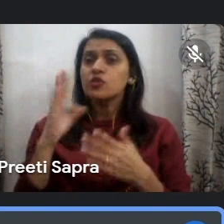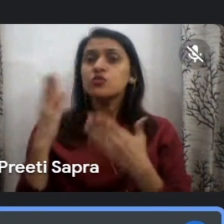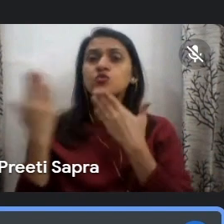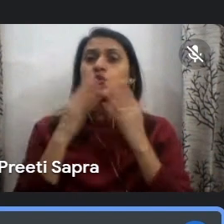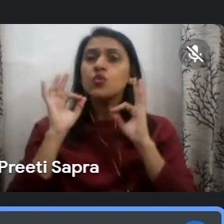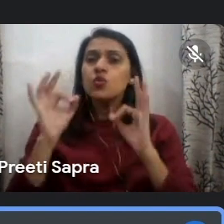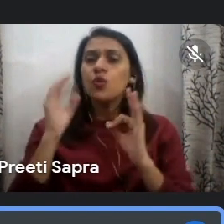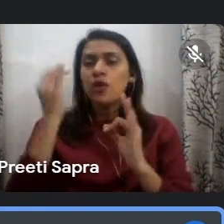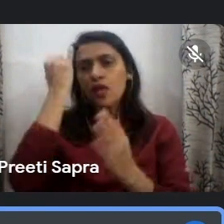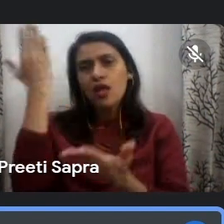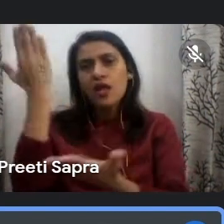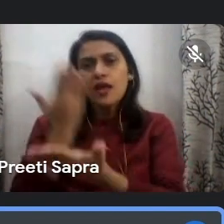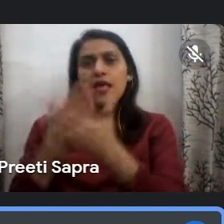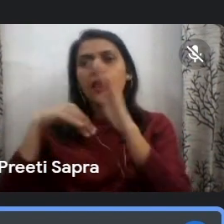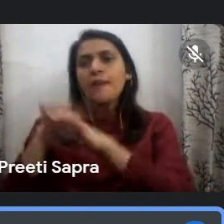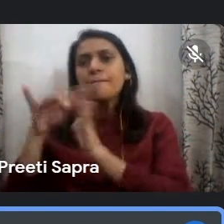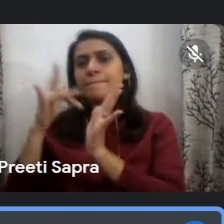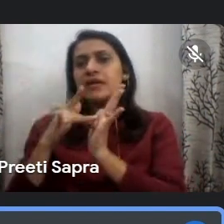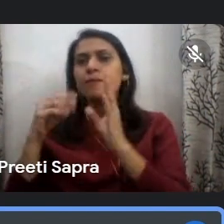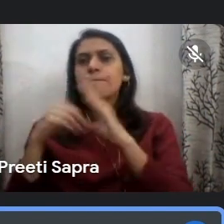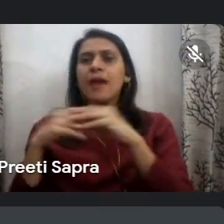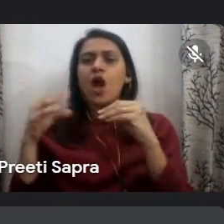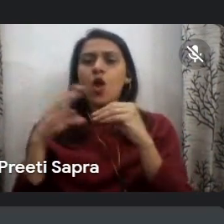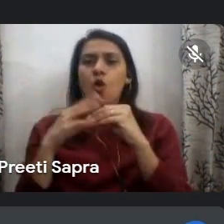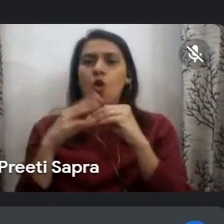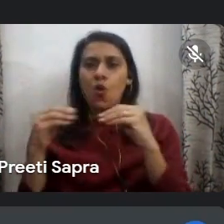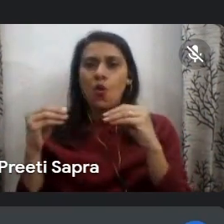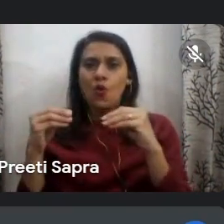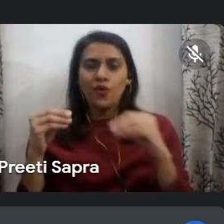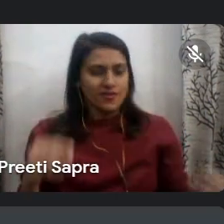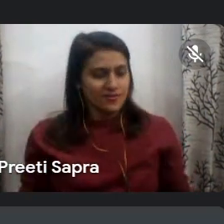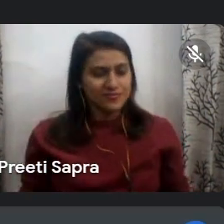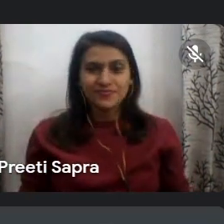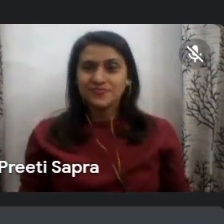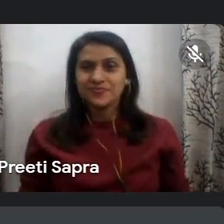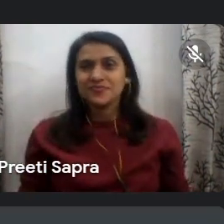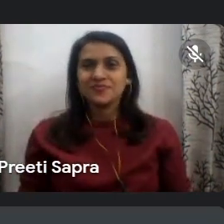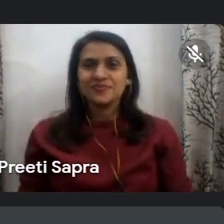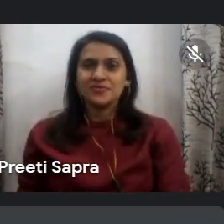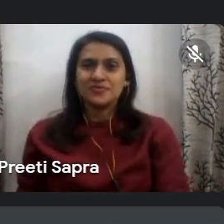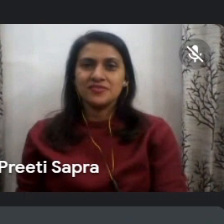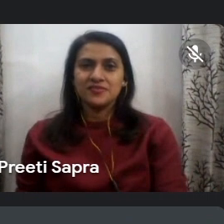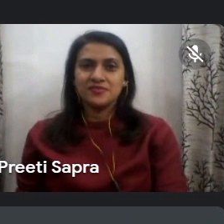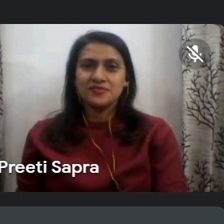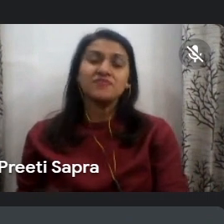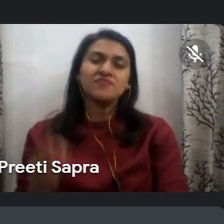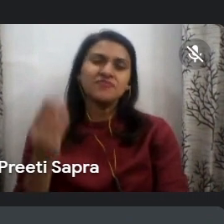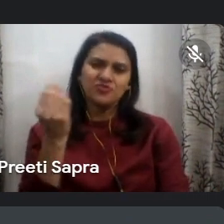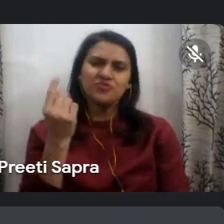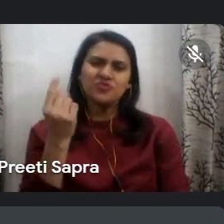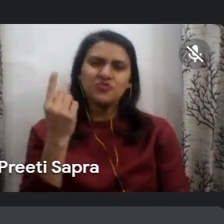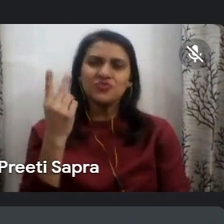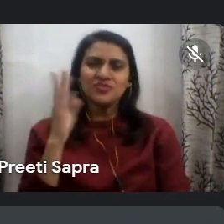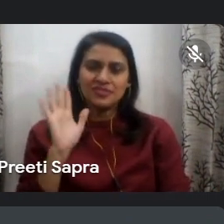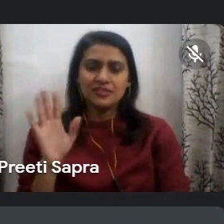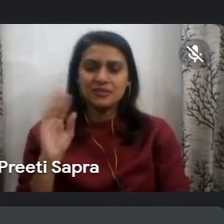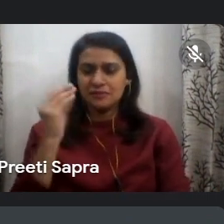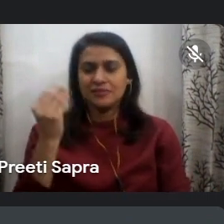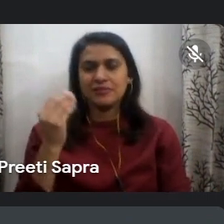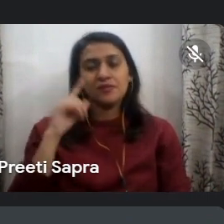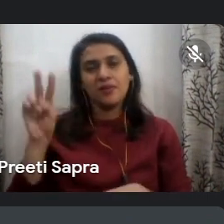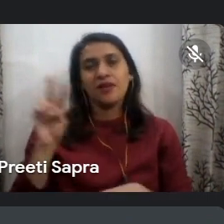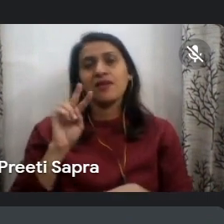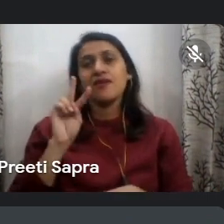in Bangalore for the special um, needs? there are a couple, but I would suggest